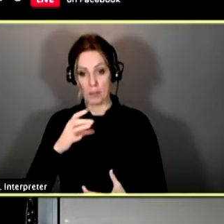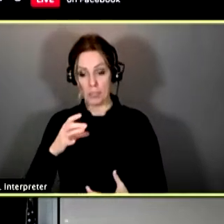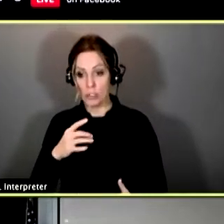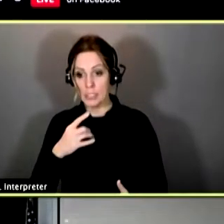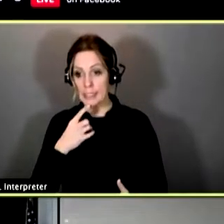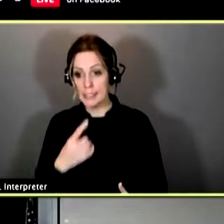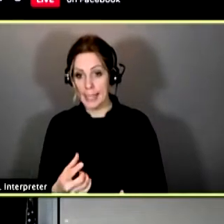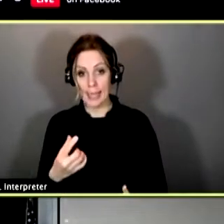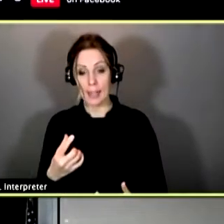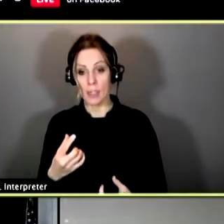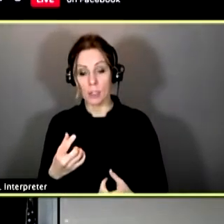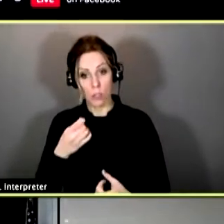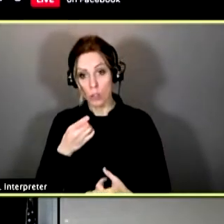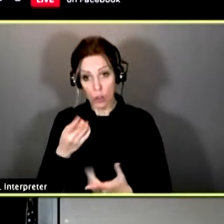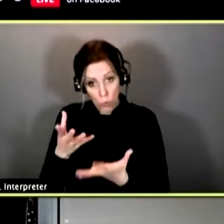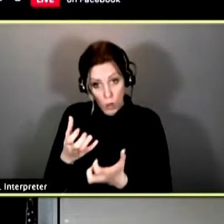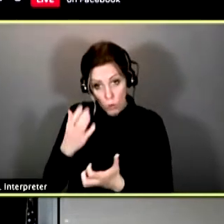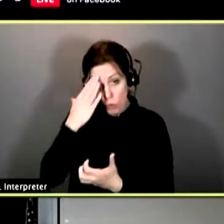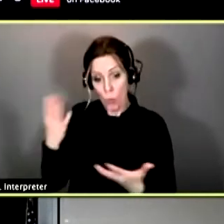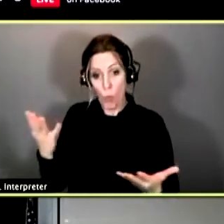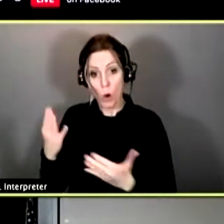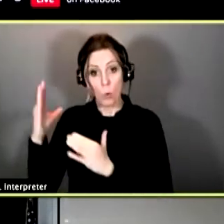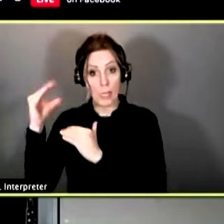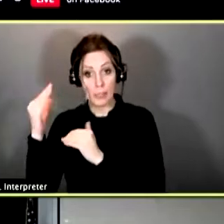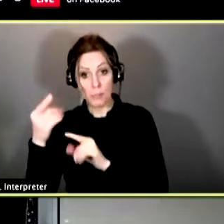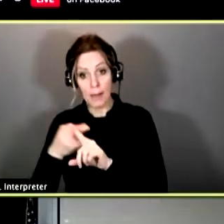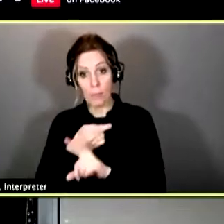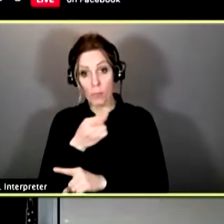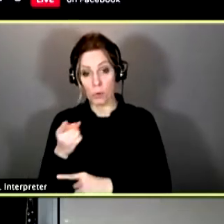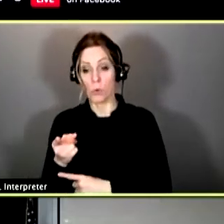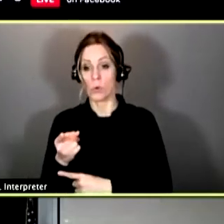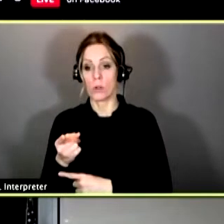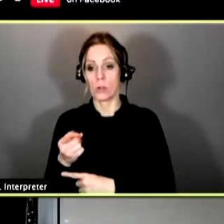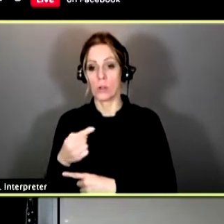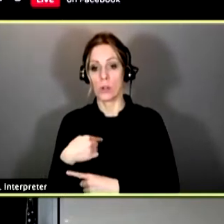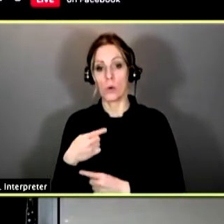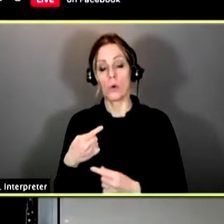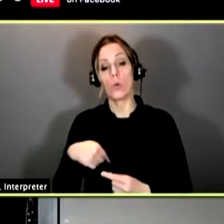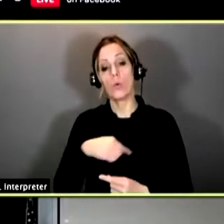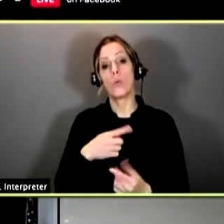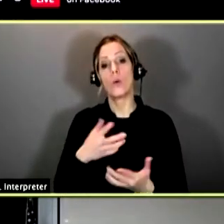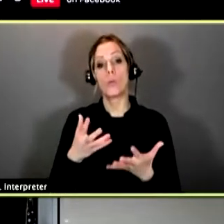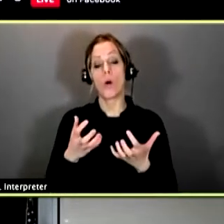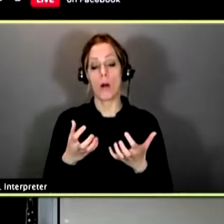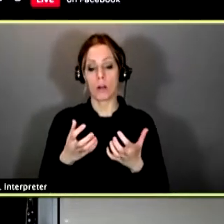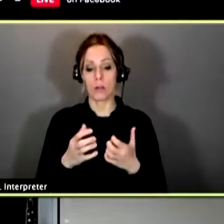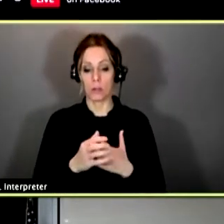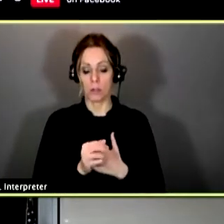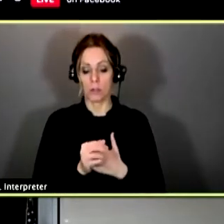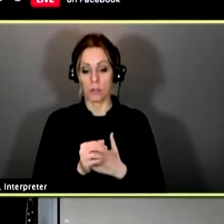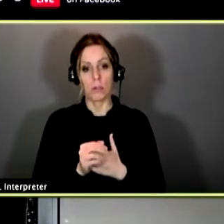Pretty much that we can get by the dates established in the mandate, the real